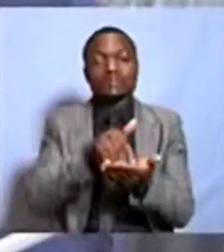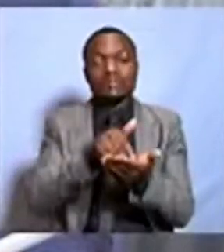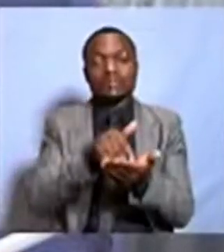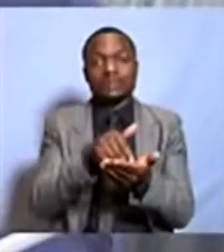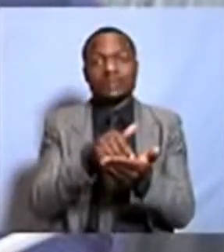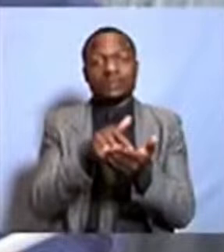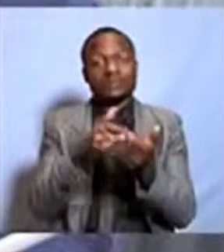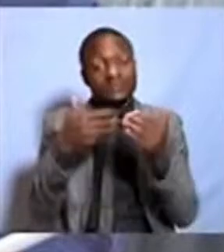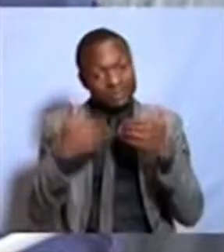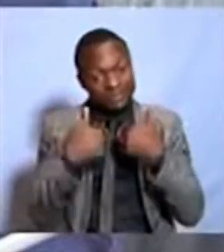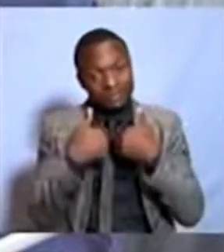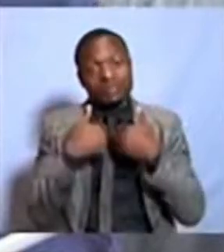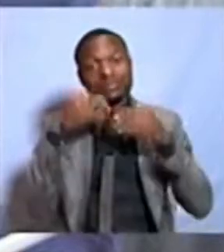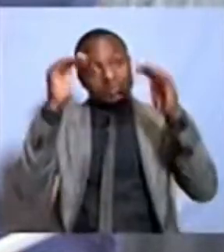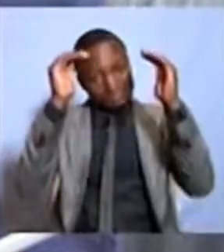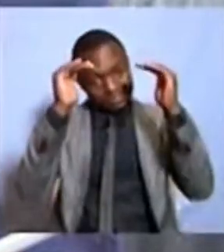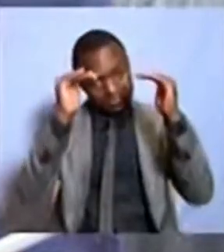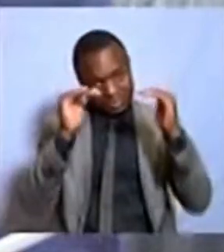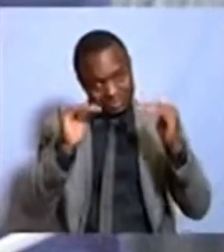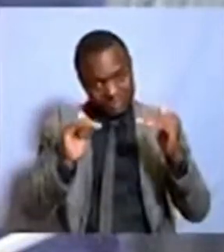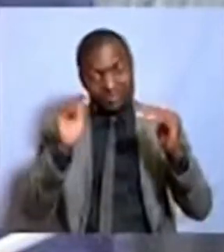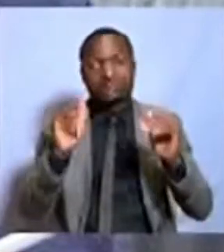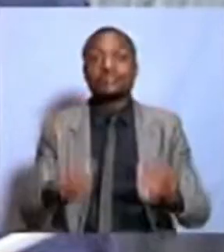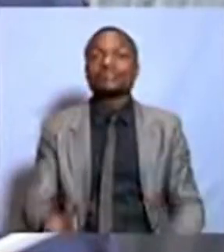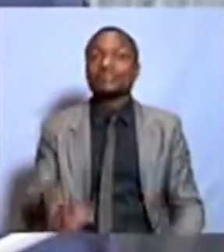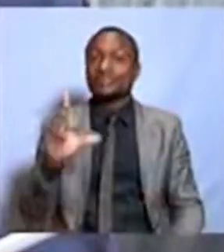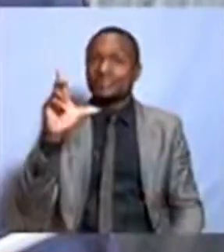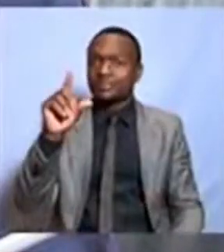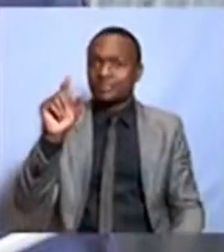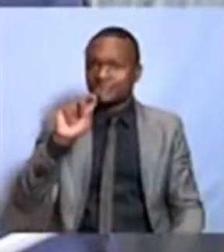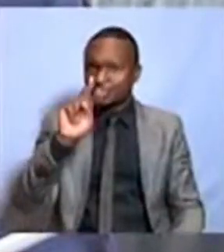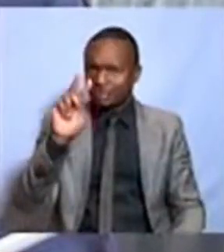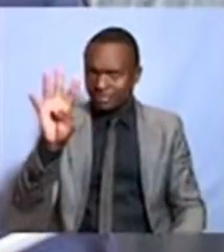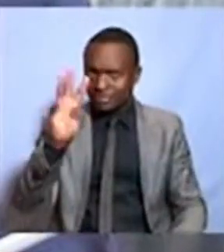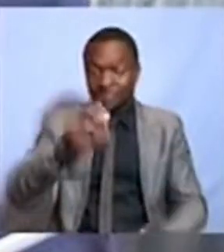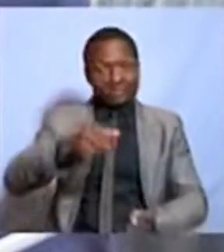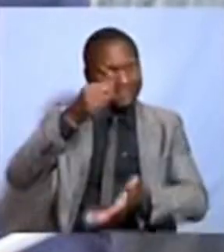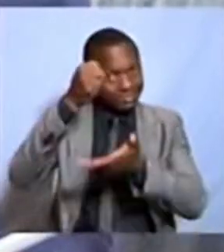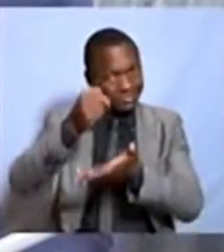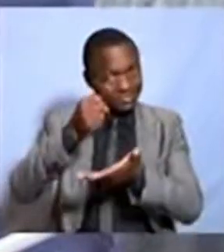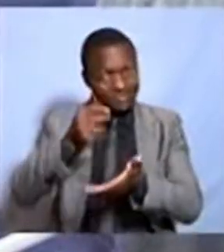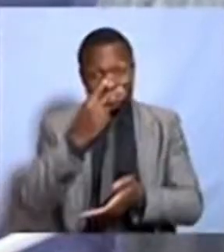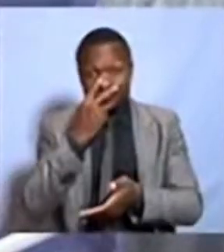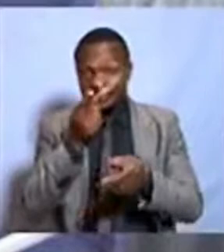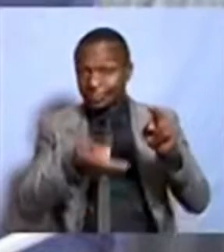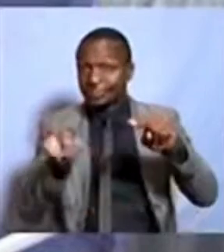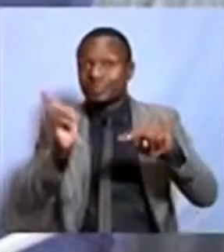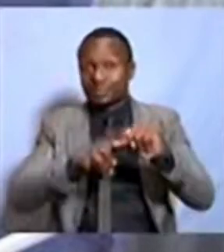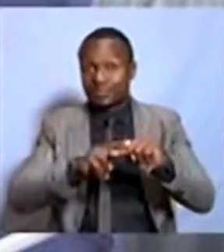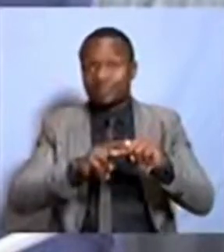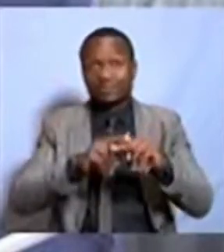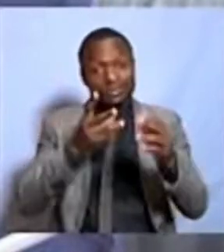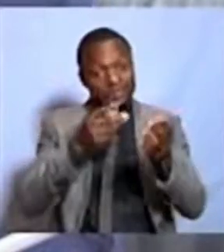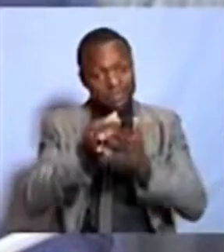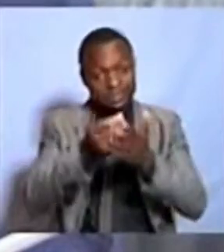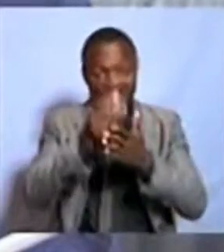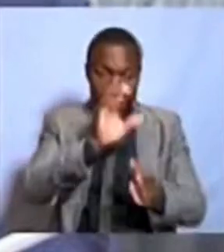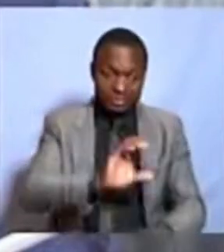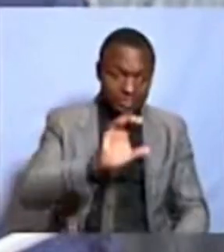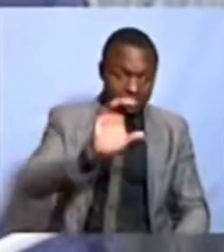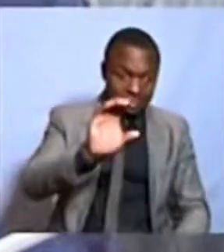centers having been reduced. However, in the 2024 budget, we have seen an increment of funds allocated to